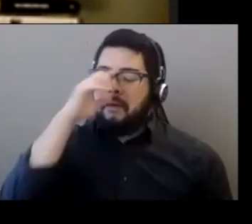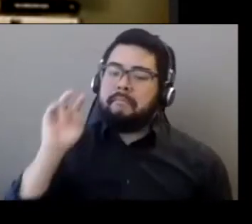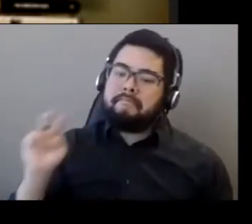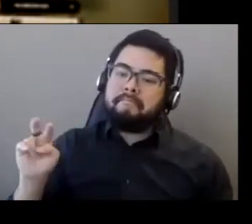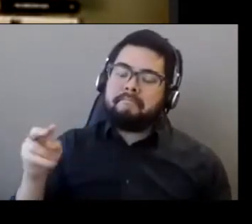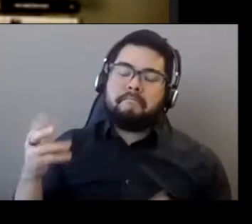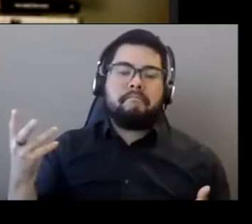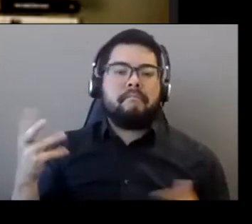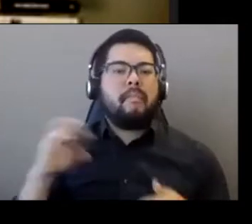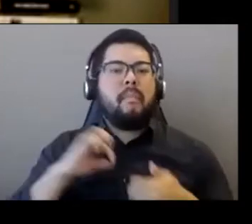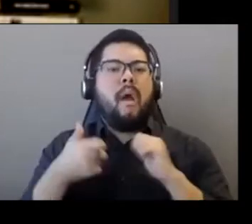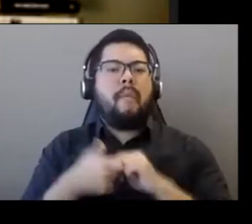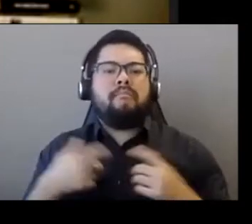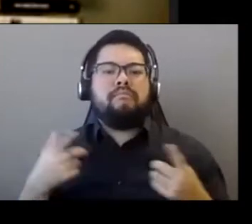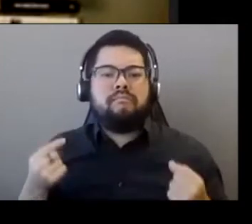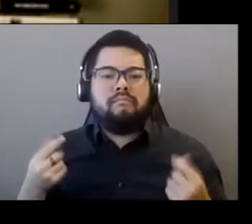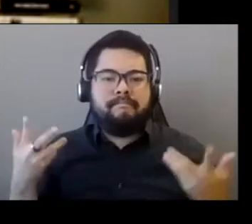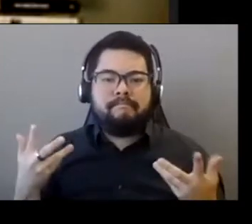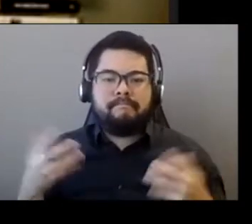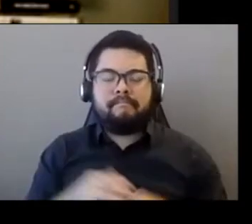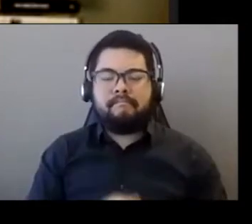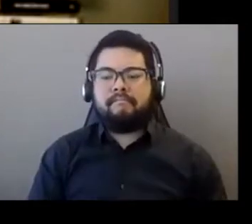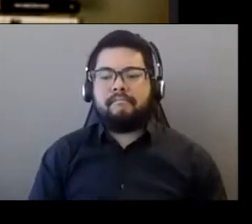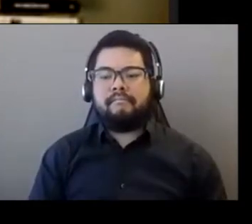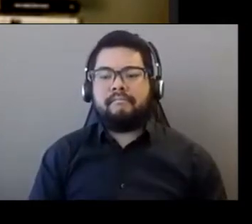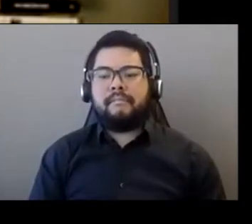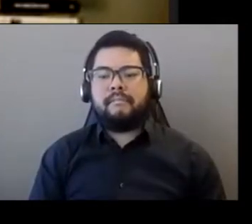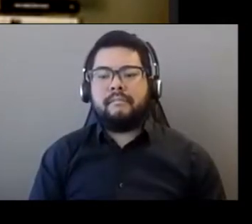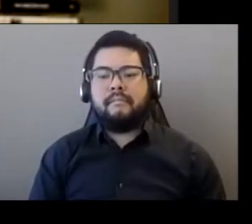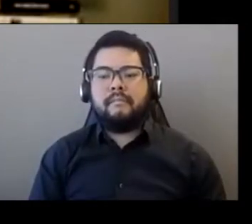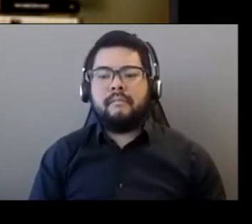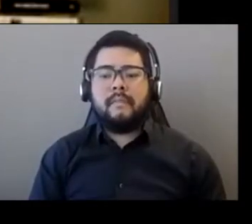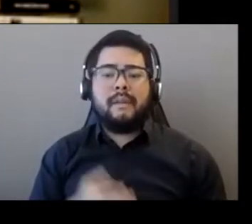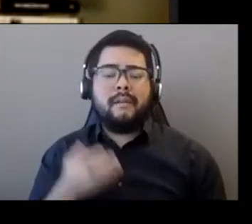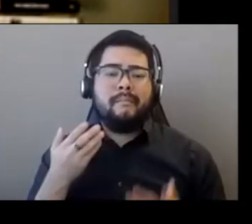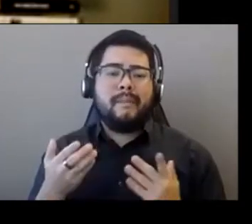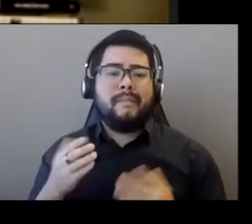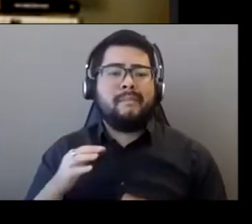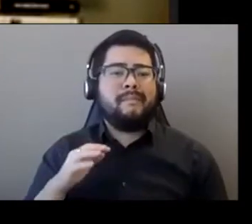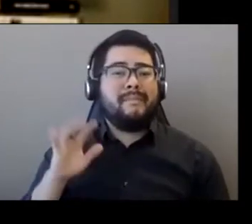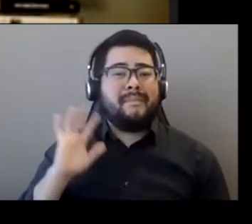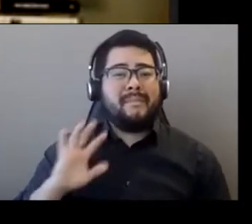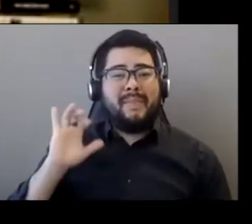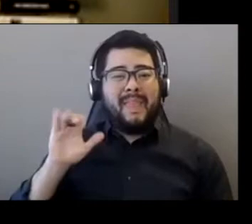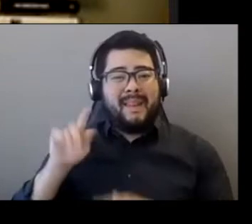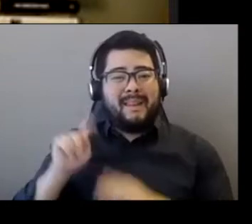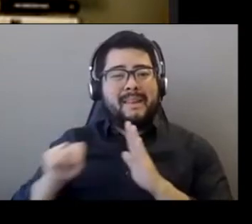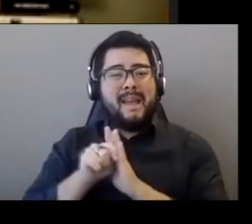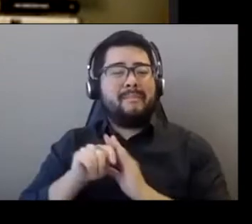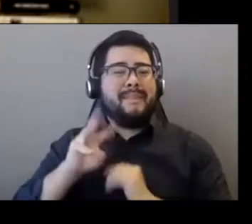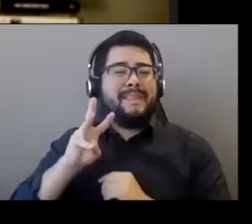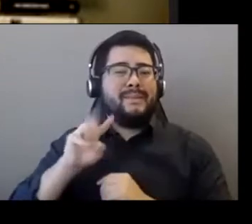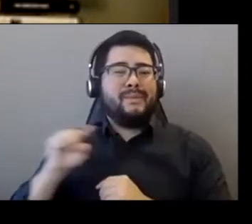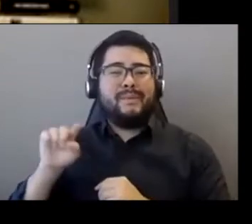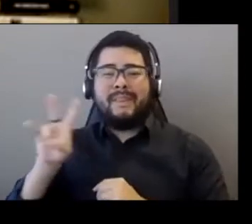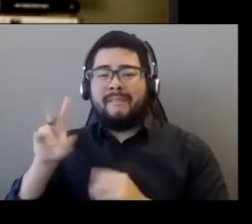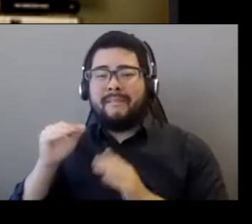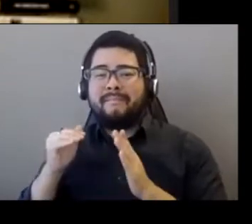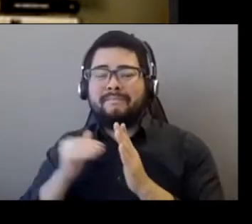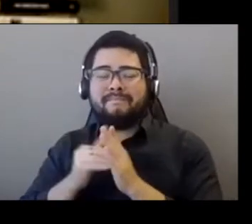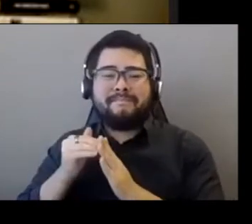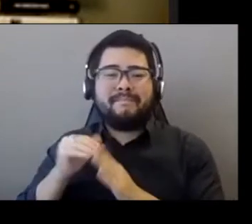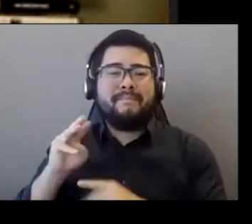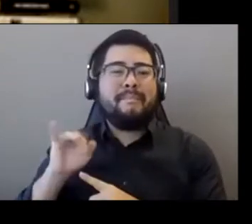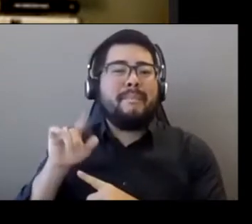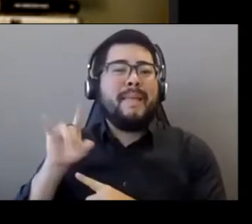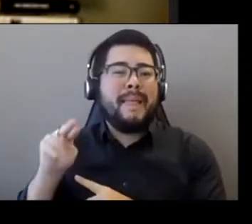I mean, you have, you know, at the time, maybe 6-7 million people in Cuba, and most of the teachers had abandoned the